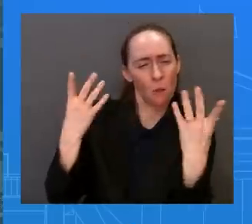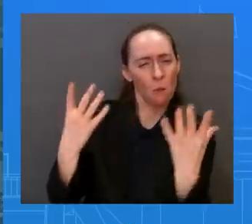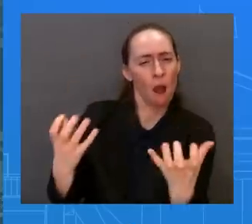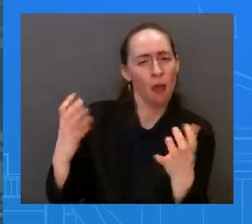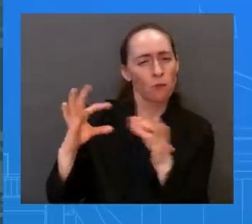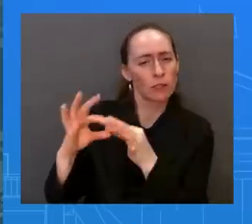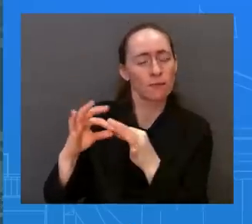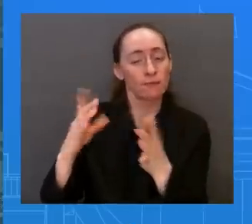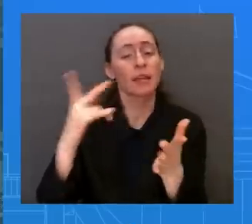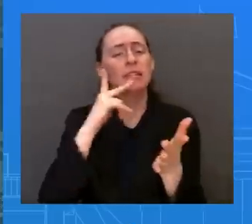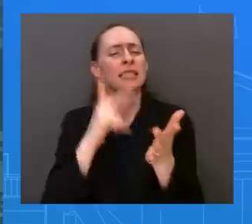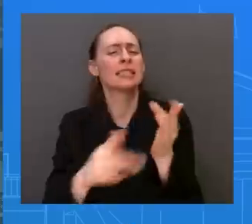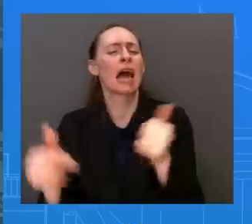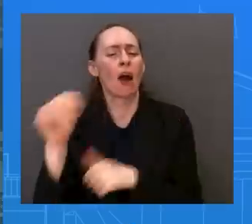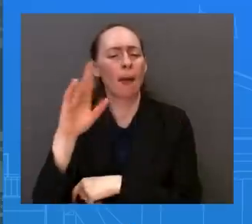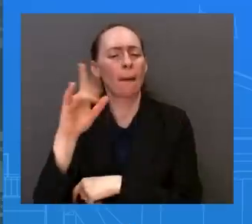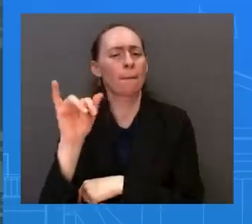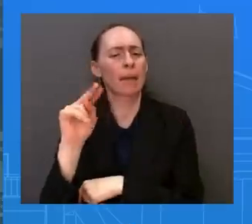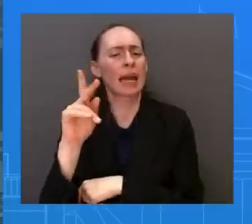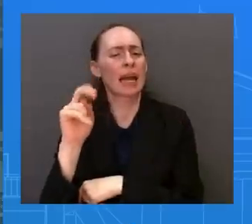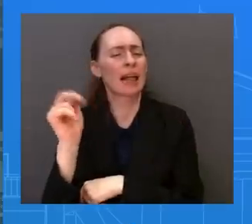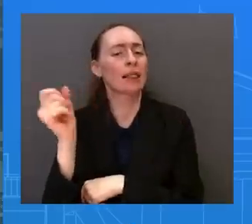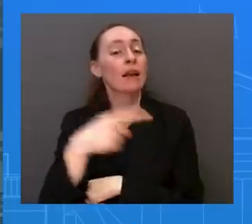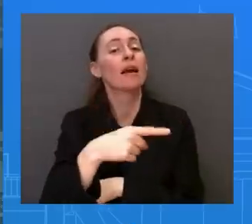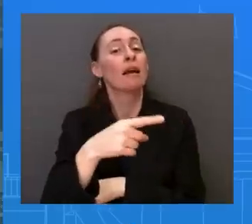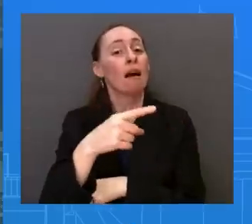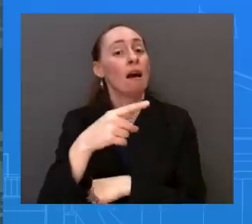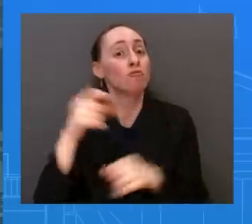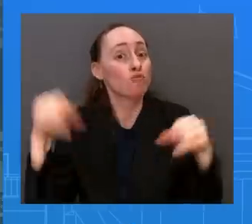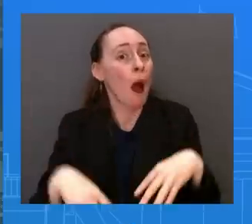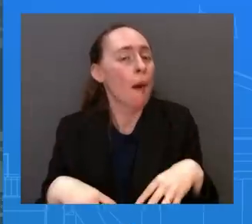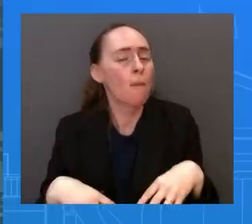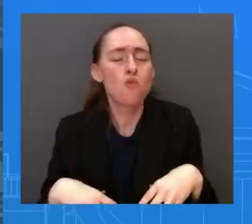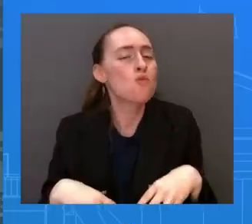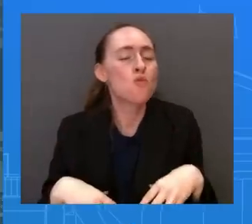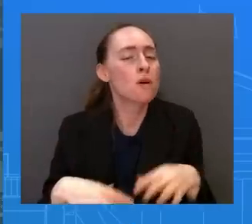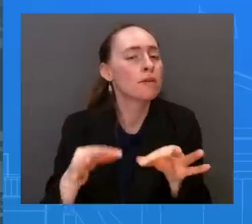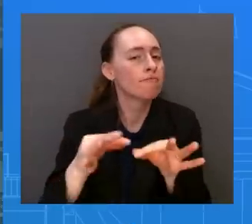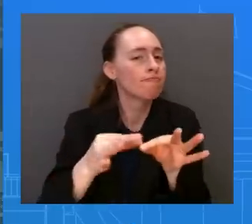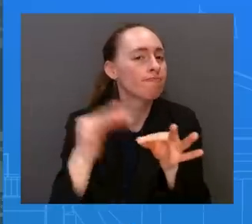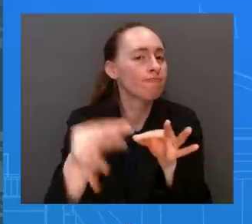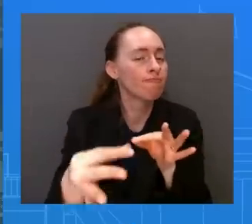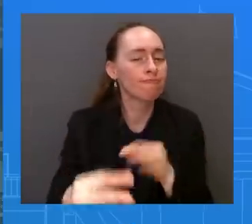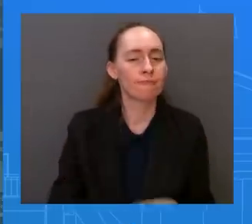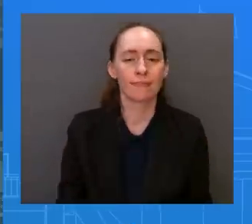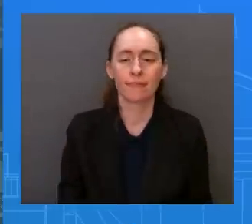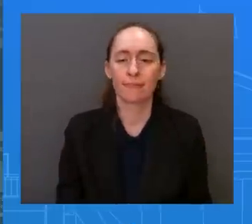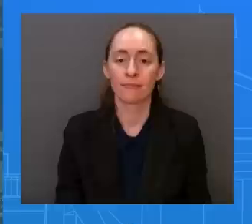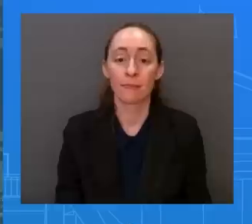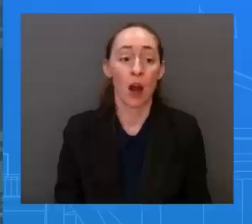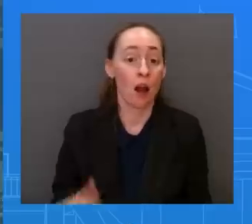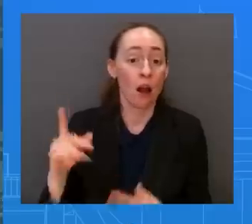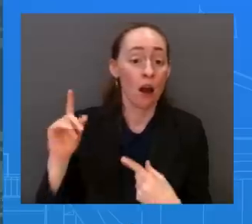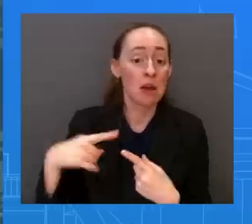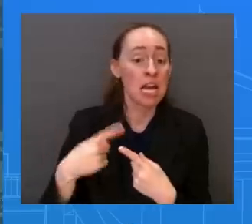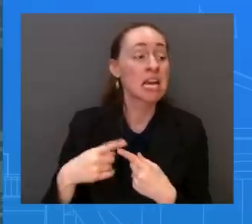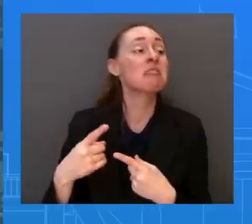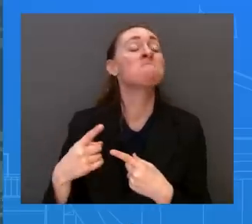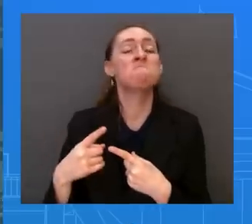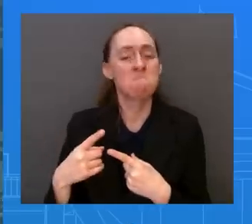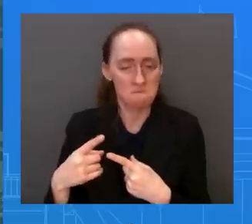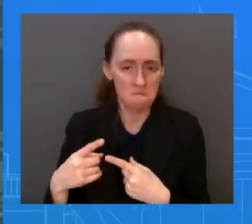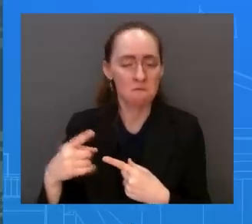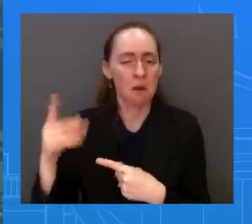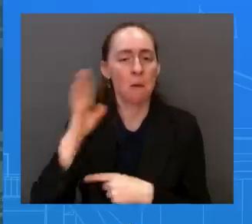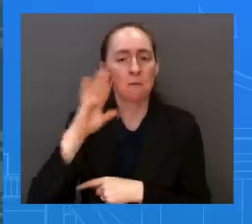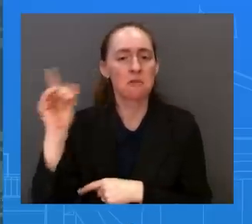postpone his trip. It was not canceled. And when the time permits, we'll see that trip back on the books. But again, it doesn't